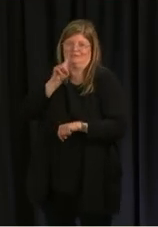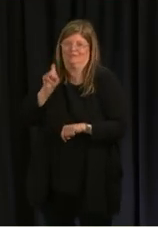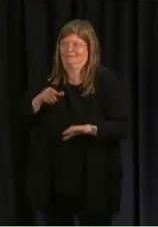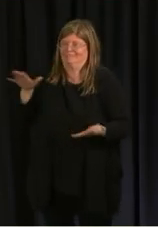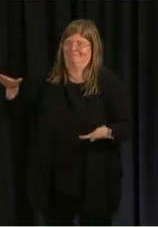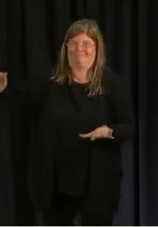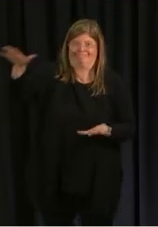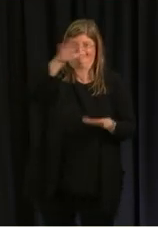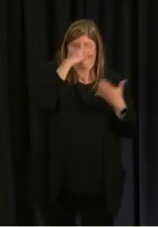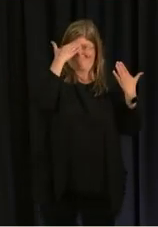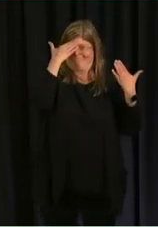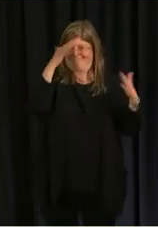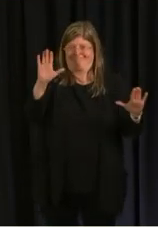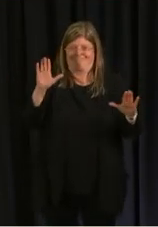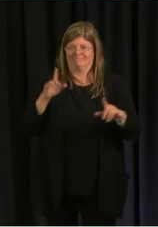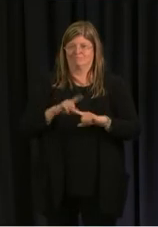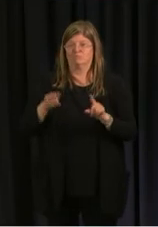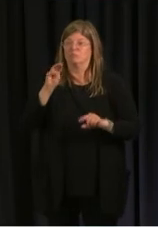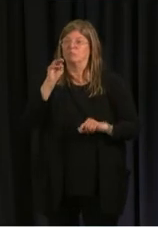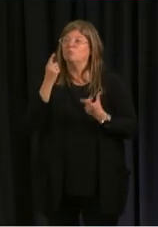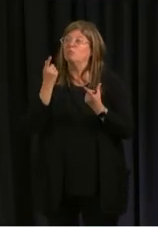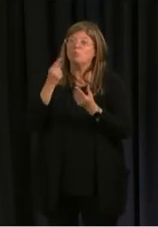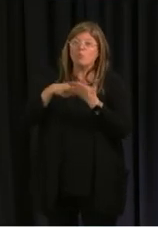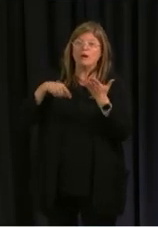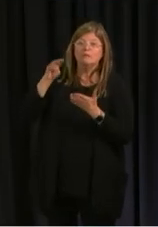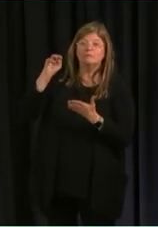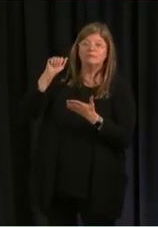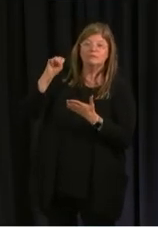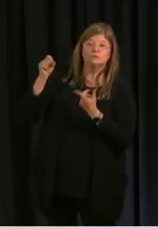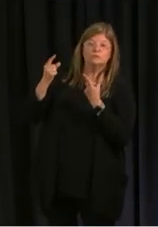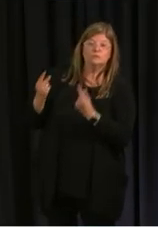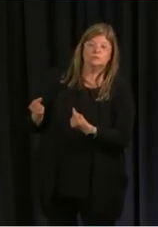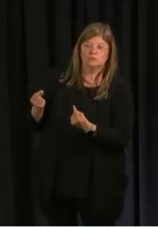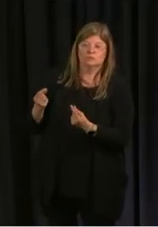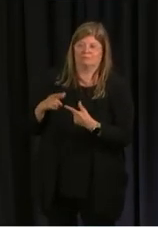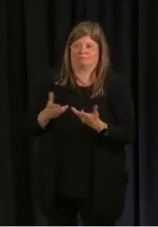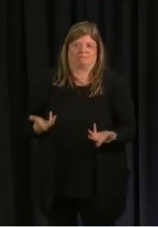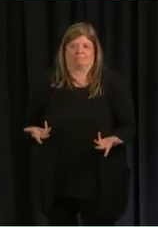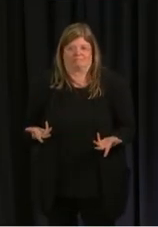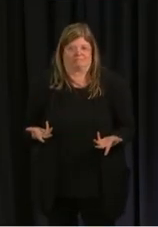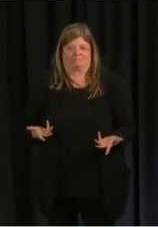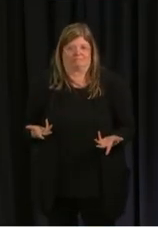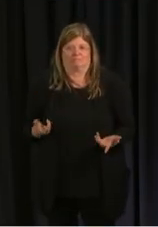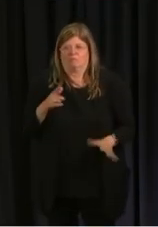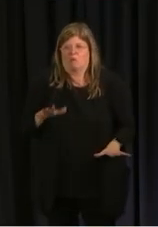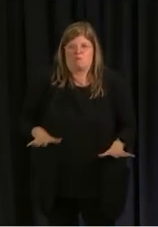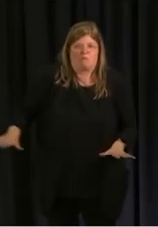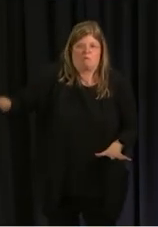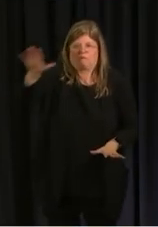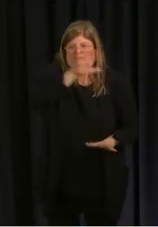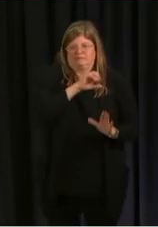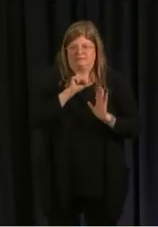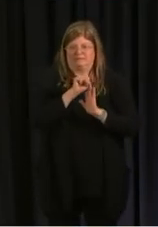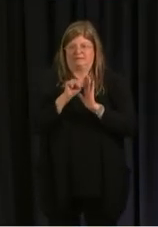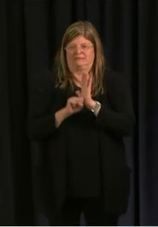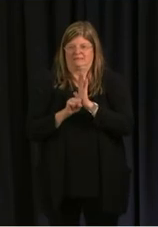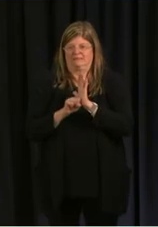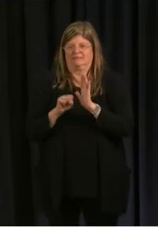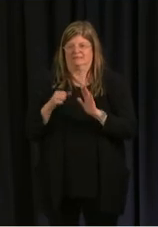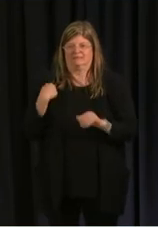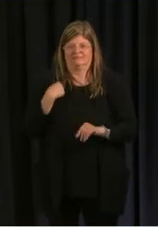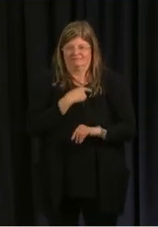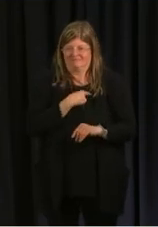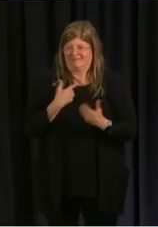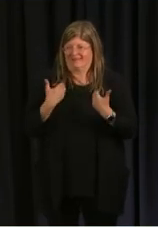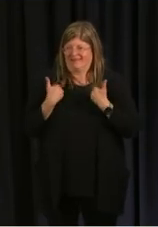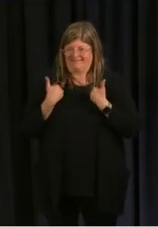state policy is going to be. I could tell you probably the experience that's occurring through all the states insofar as all of us have had